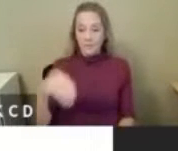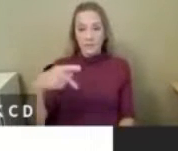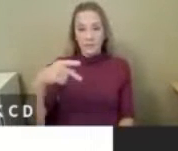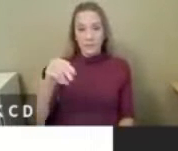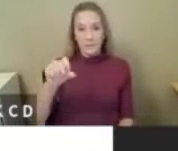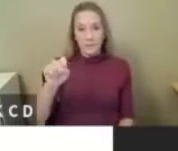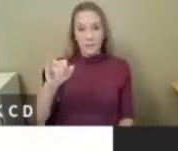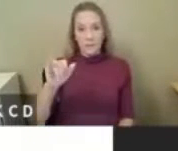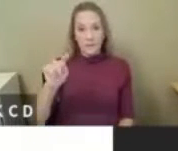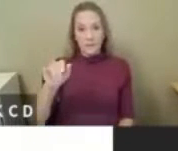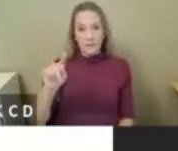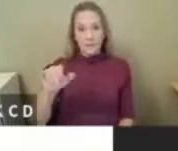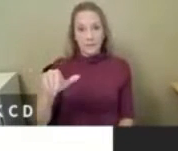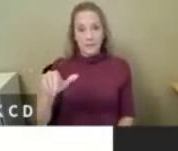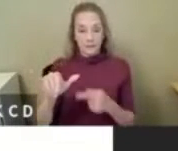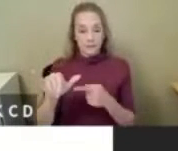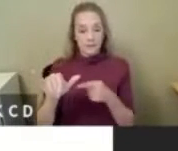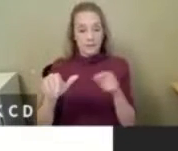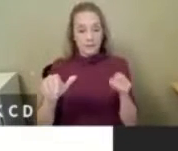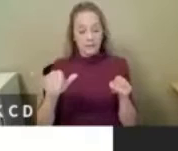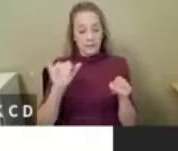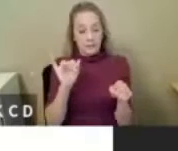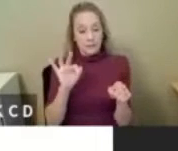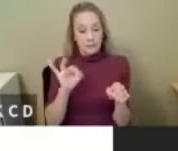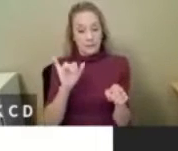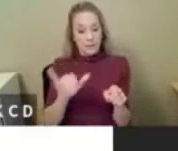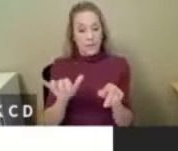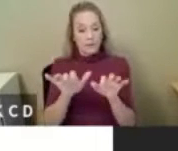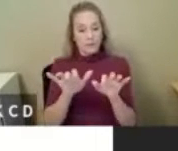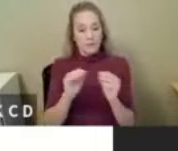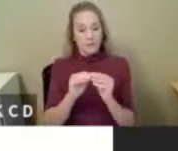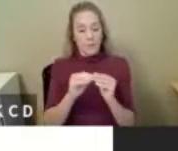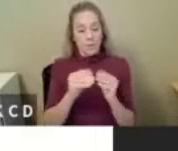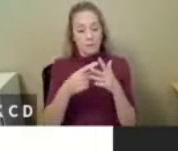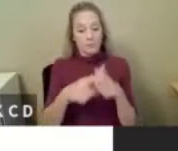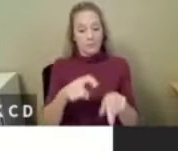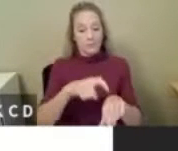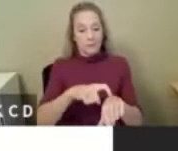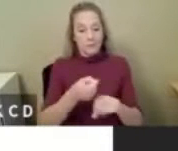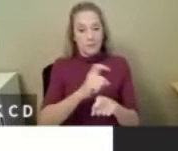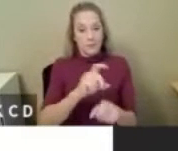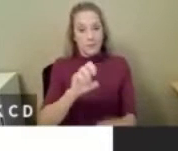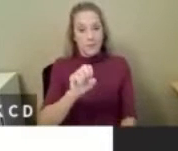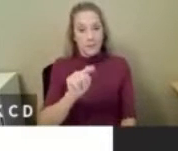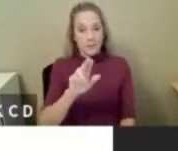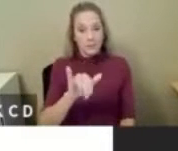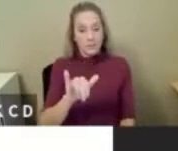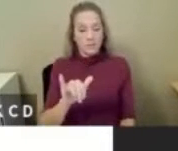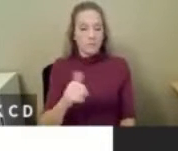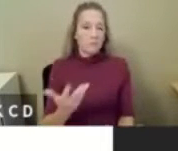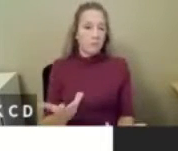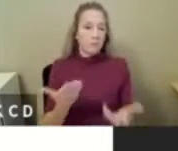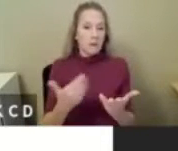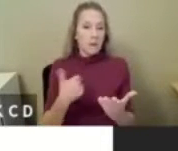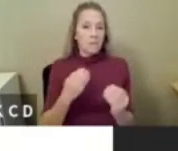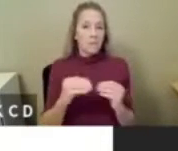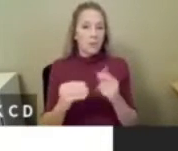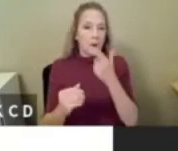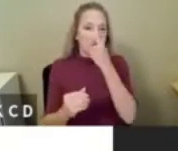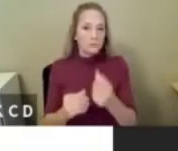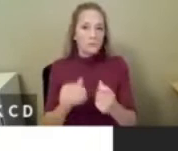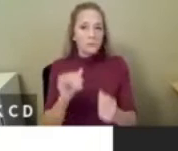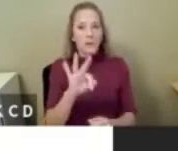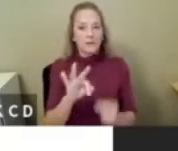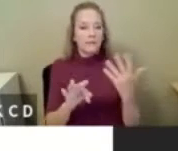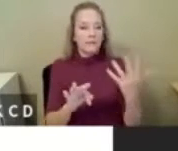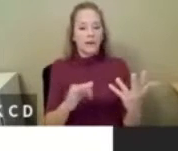these were more of an entry point, I would be more comfortable, and I think it's more realistic that those would be 5 and 5. 5 new cases per